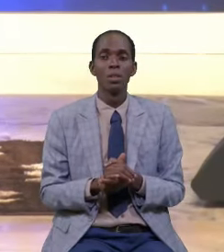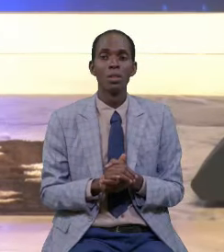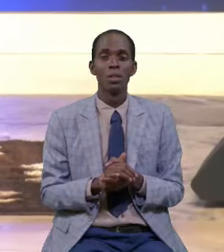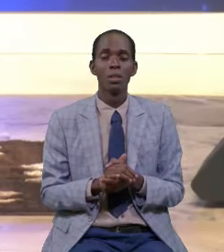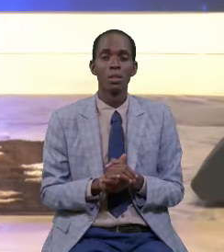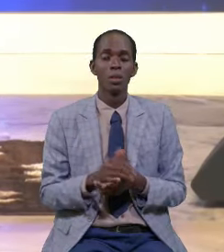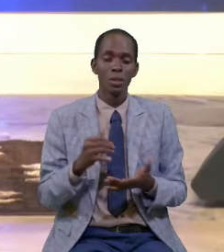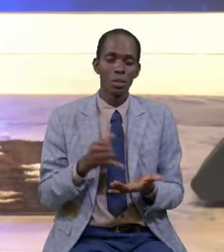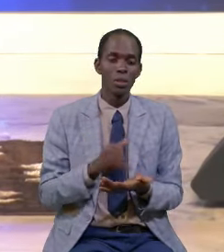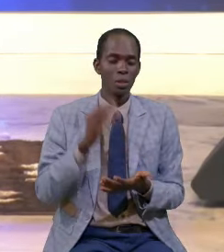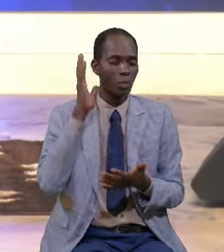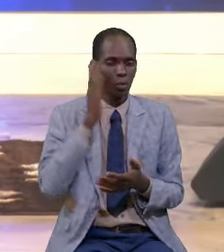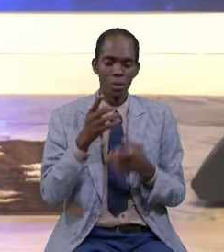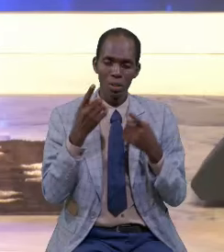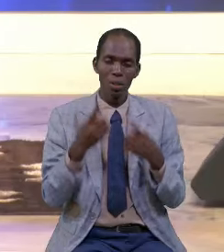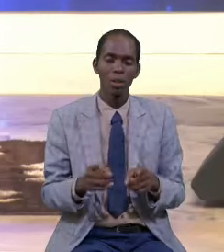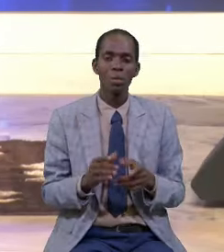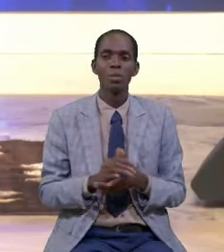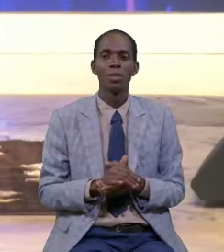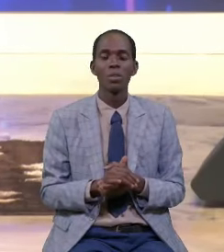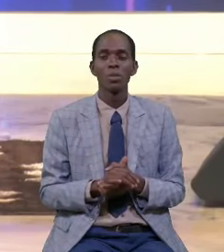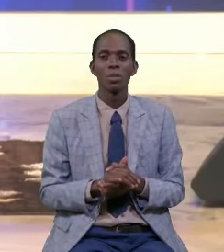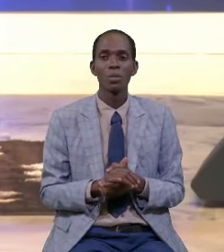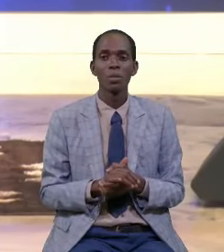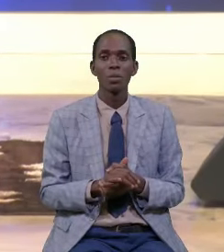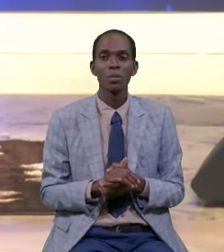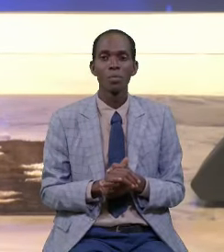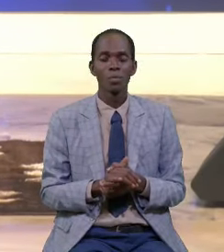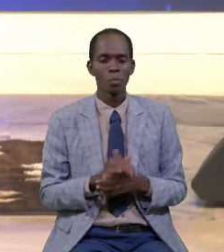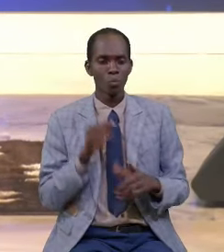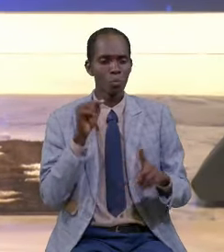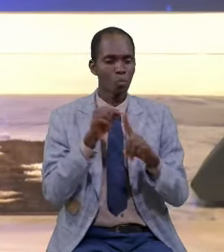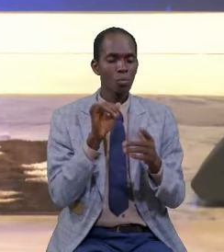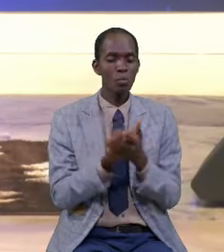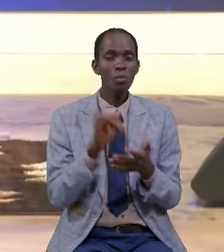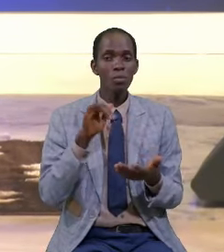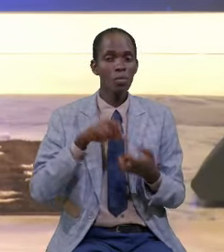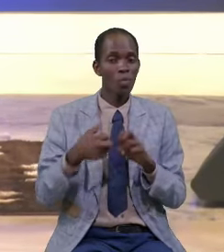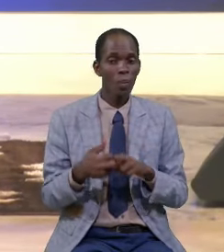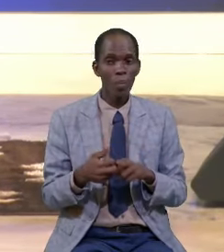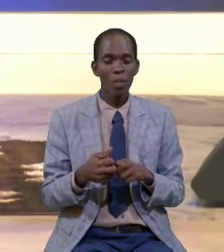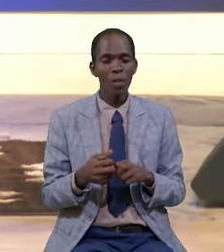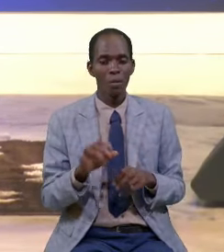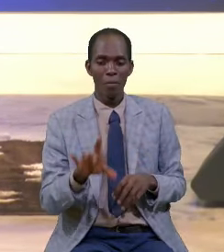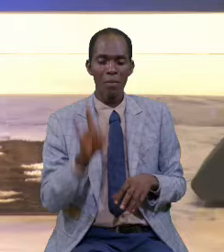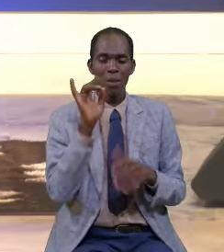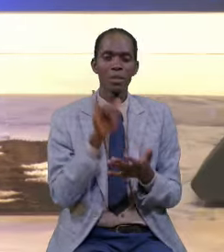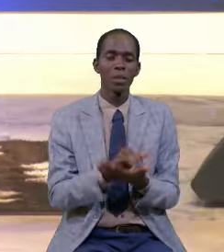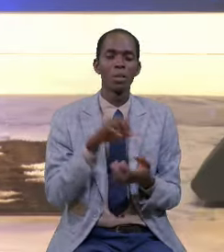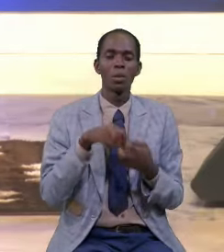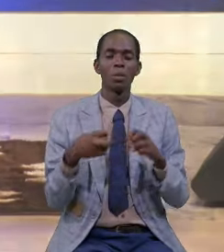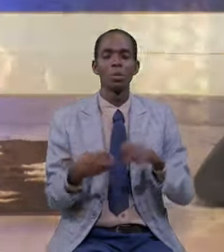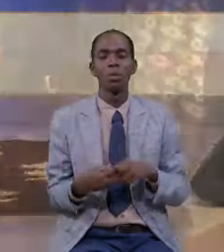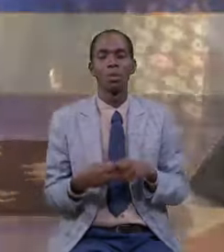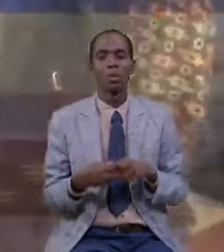It shall come to pass. Point to that problem. Identify that problem.